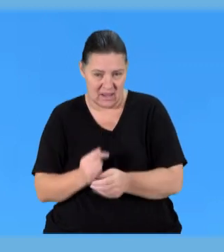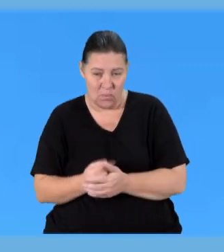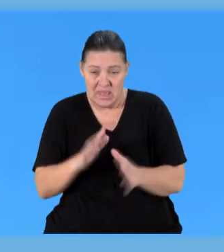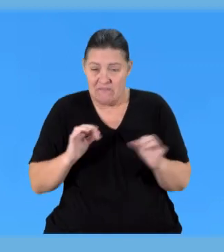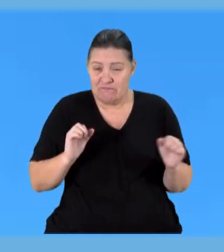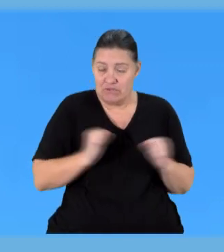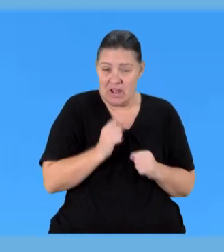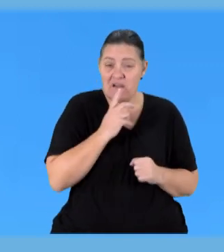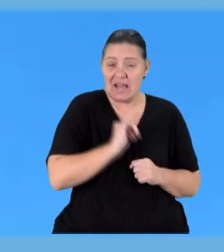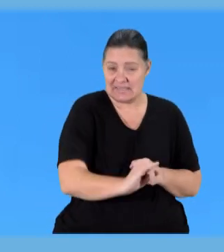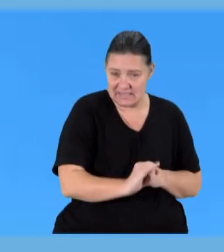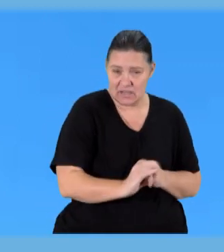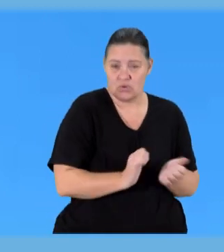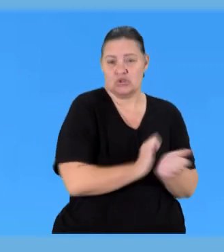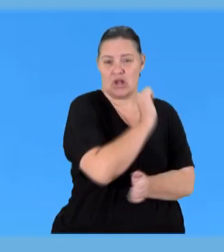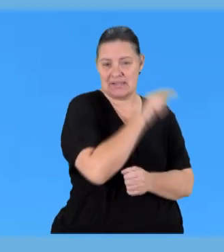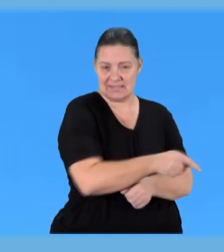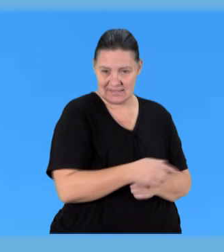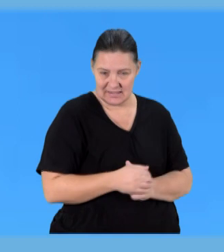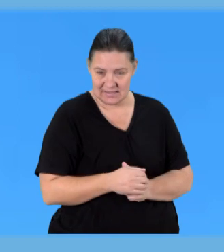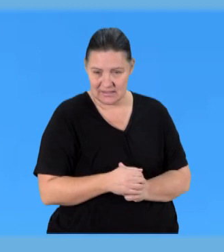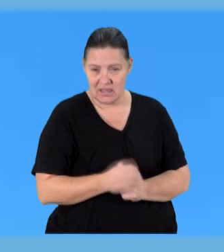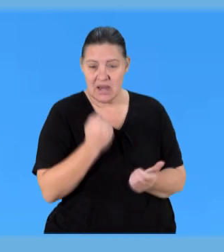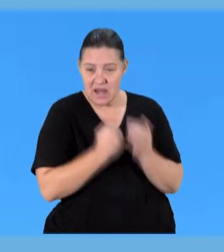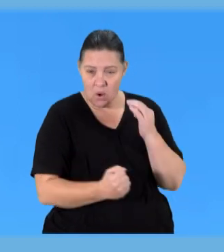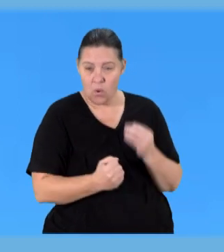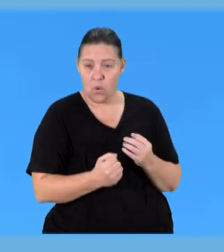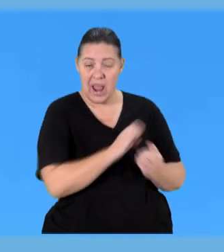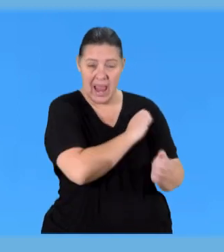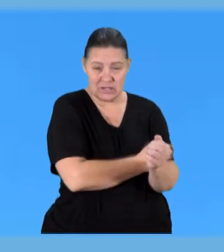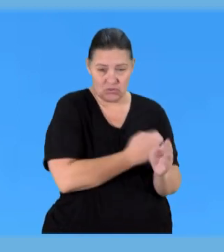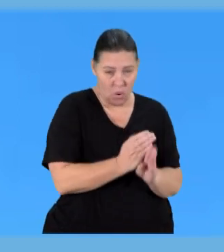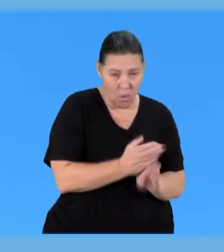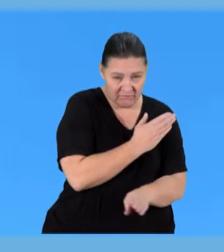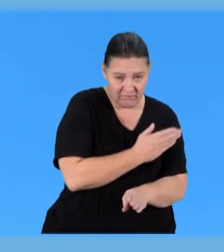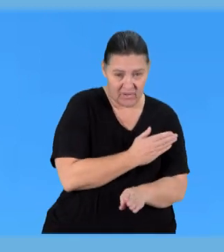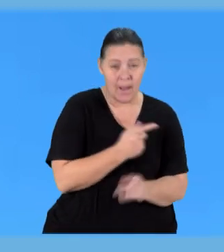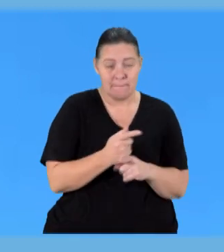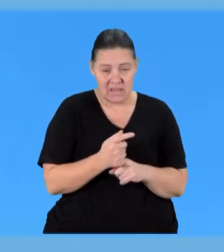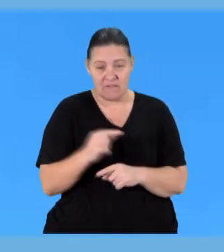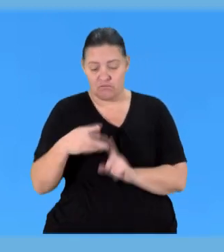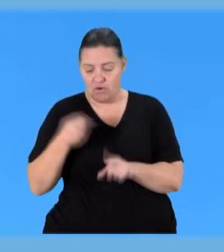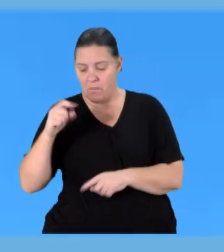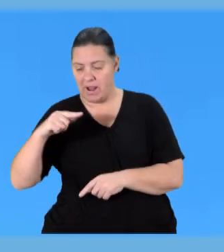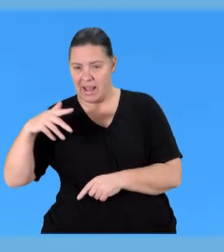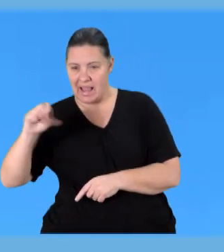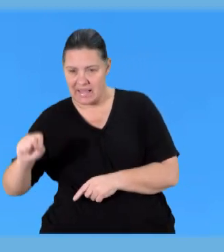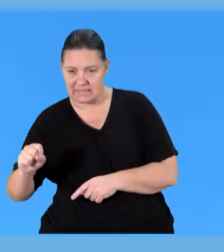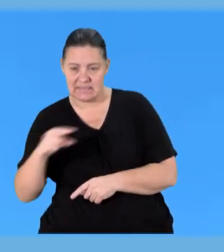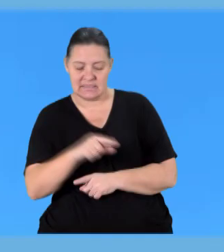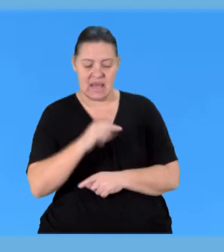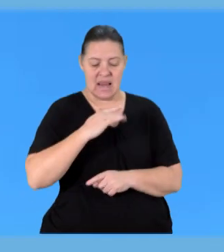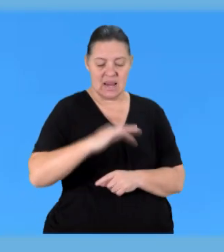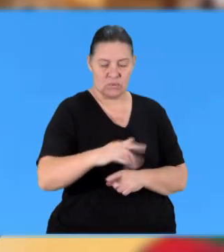freezing to a solid. So when we are removing energy, the substances are moving from gas, liquid to